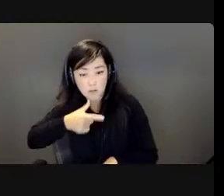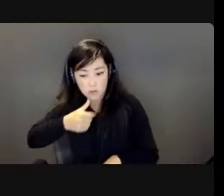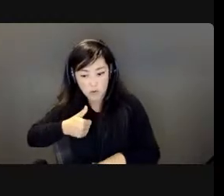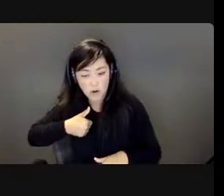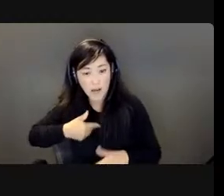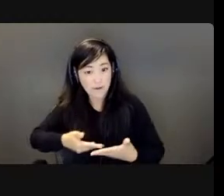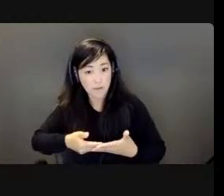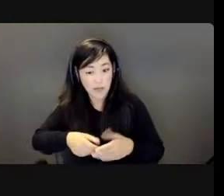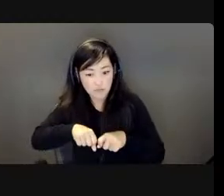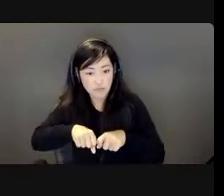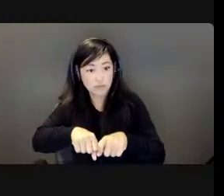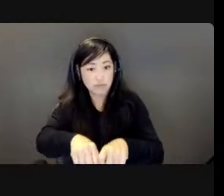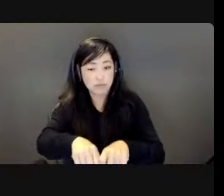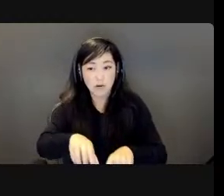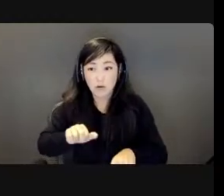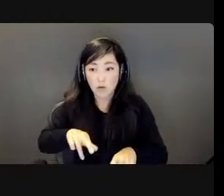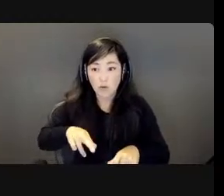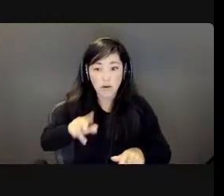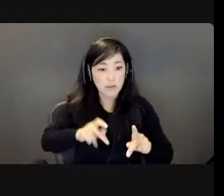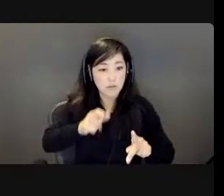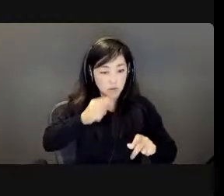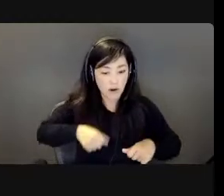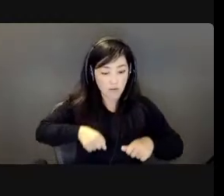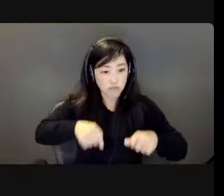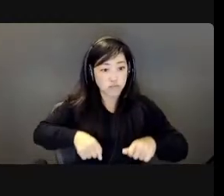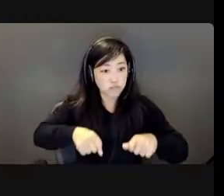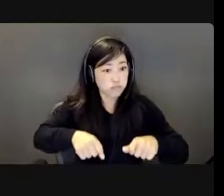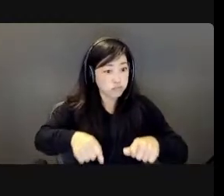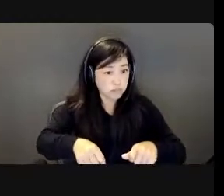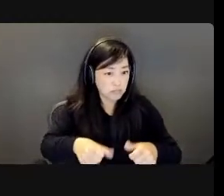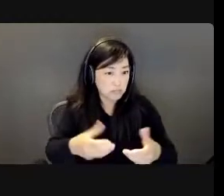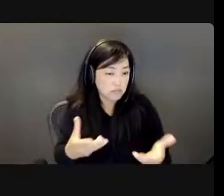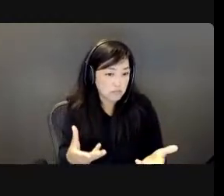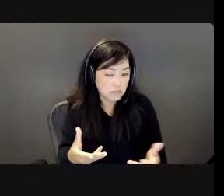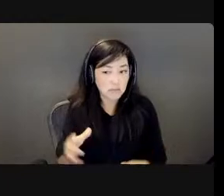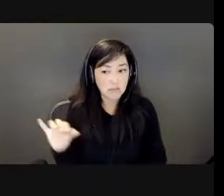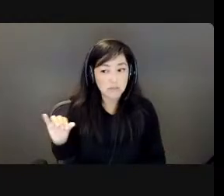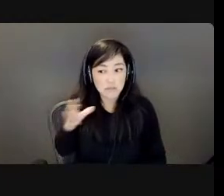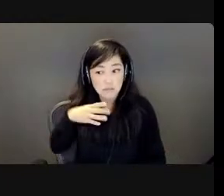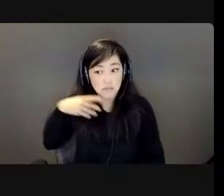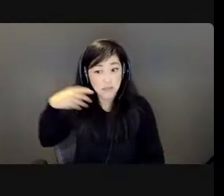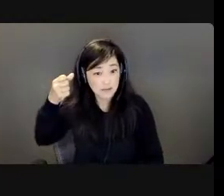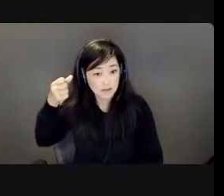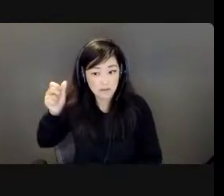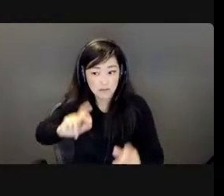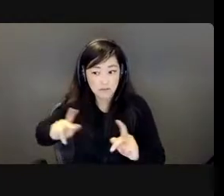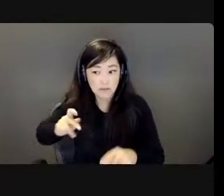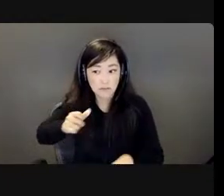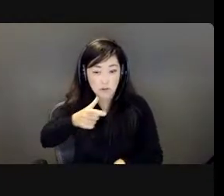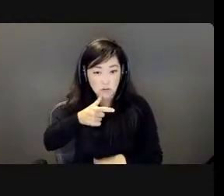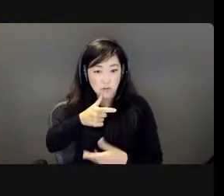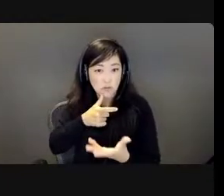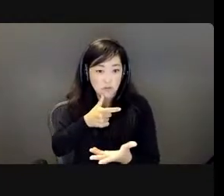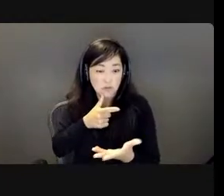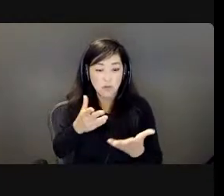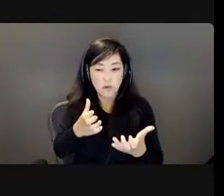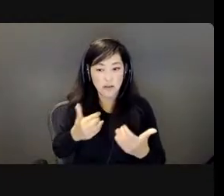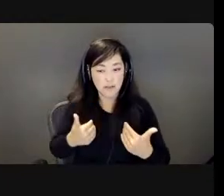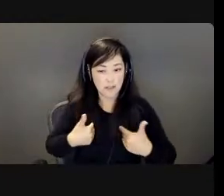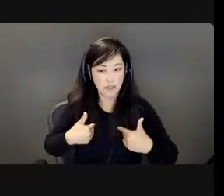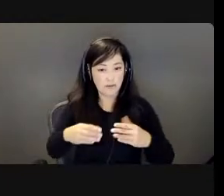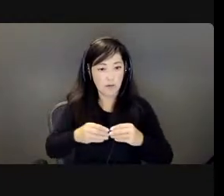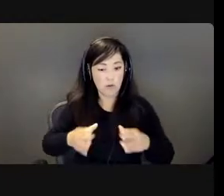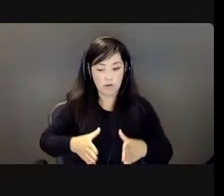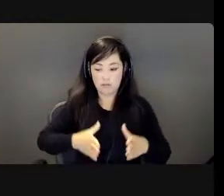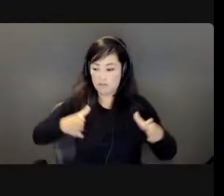other people, people with walkers, and for the older population that do, would like a wider space